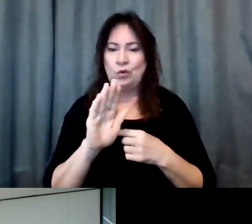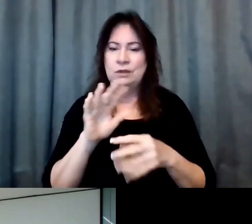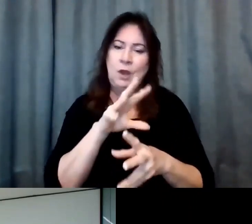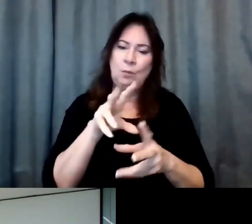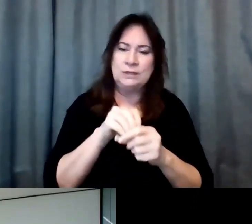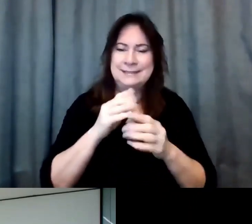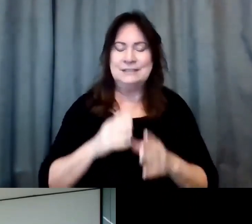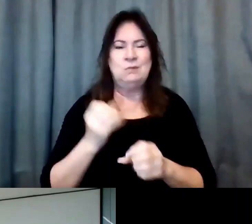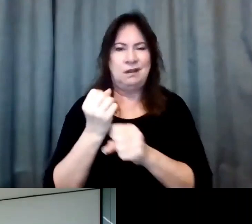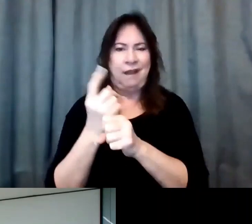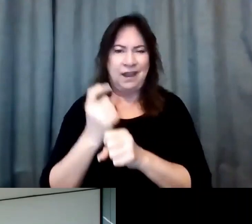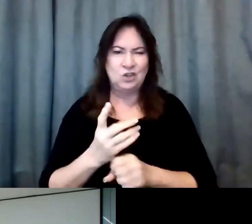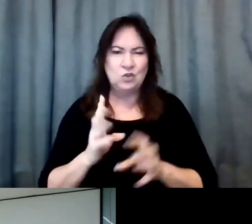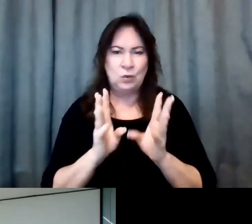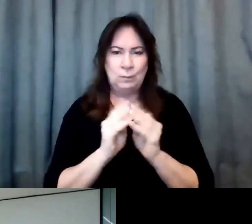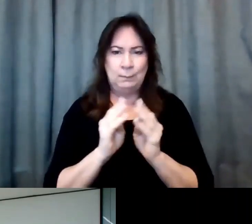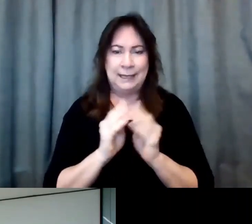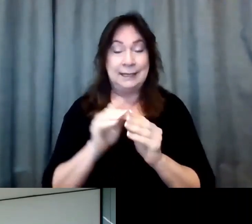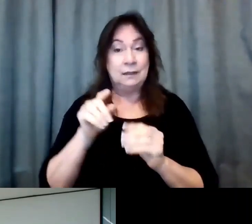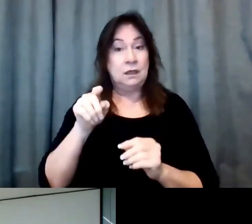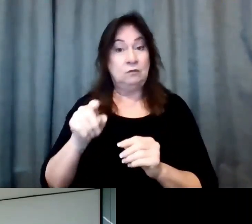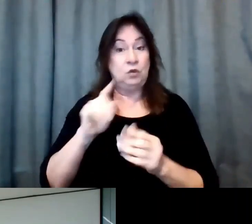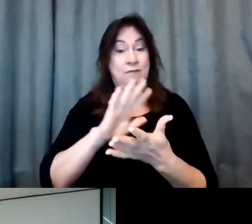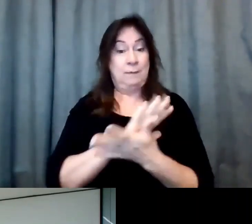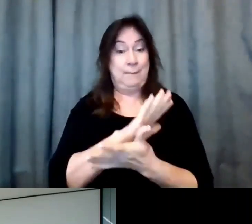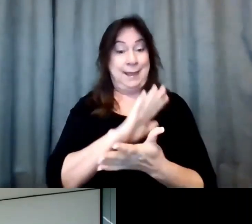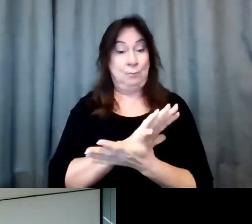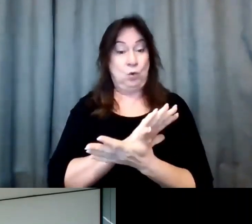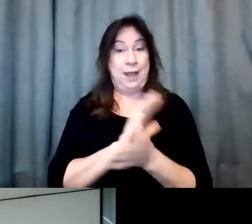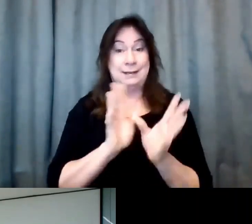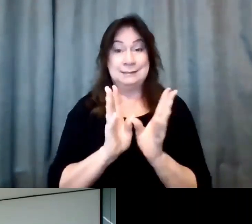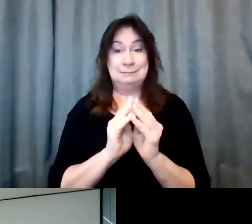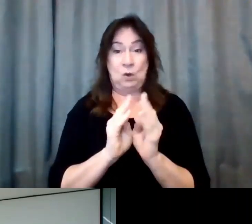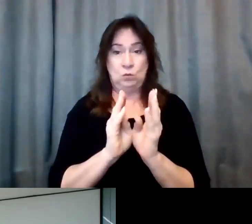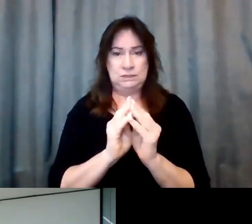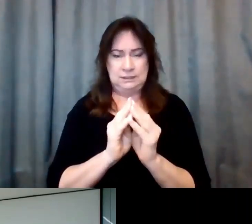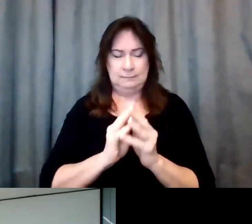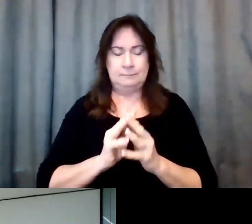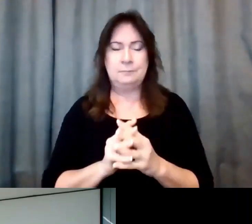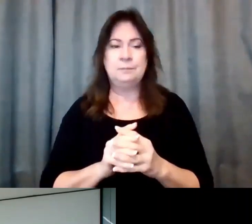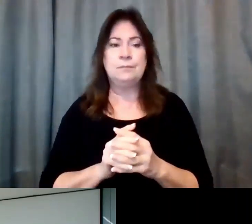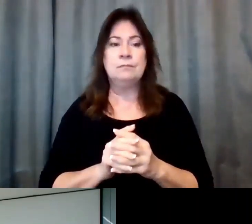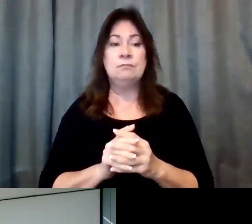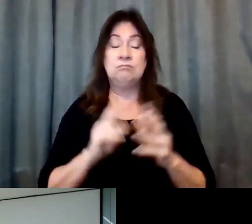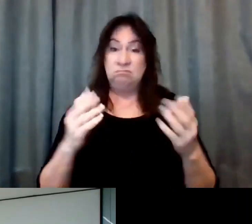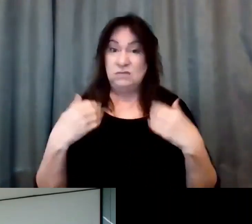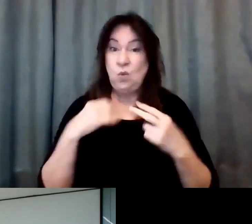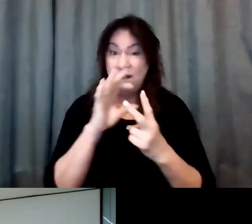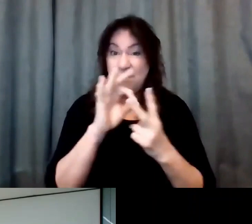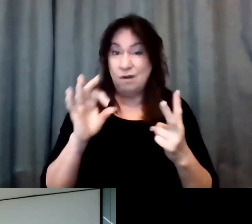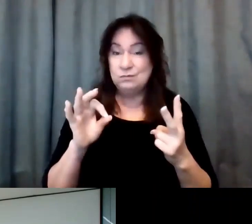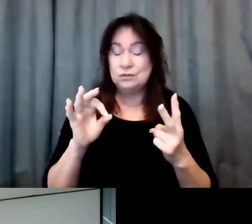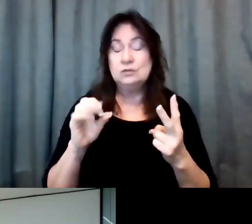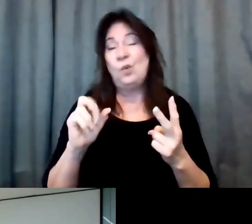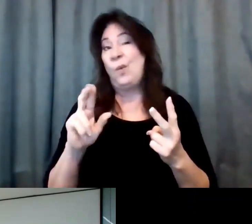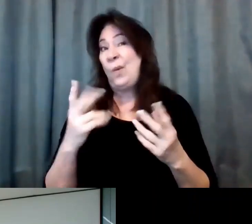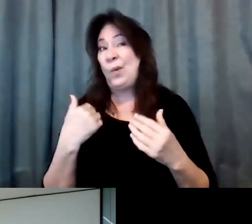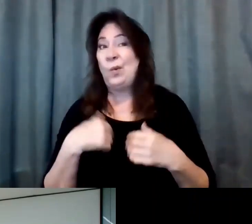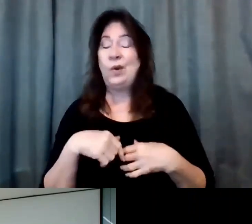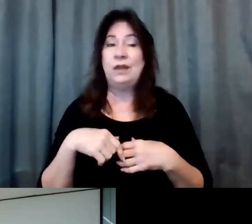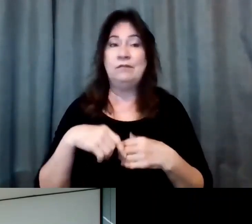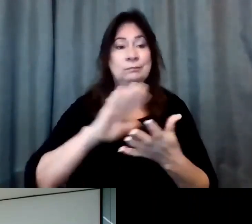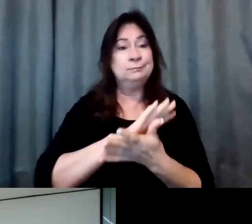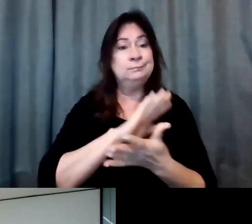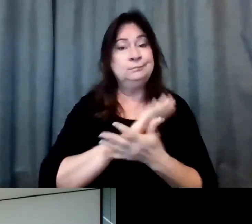in the annual meeting. If you are giving a paper at a symposia, you have that option, or if you are giving a paper at